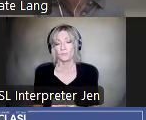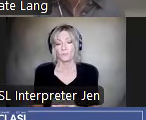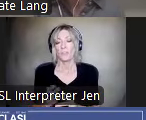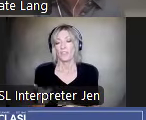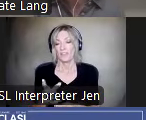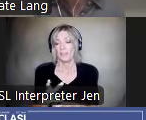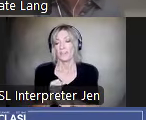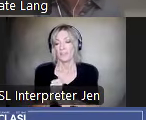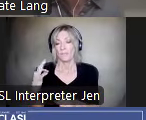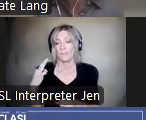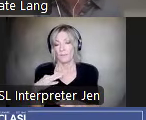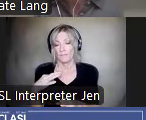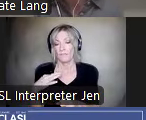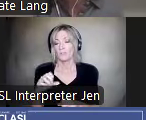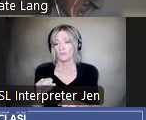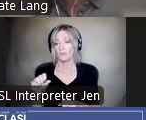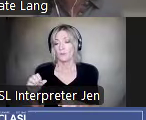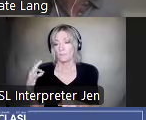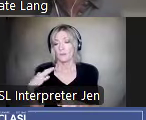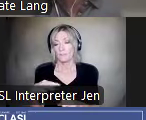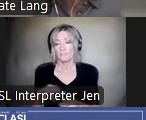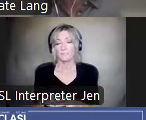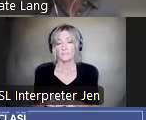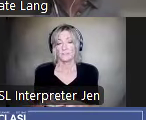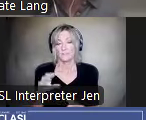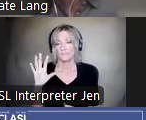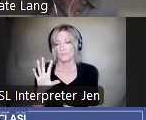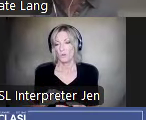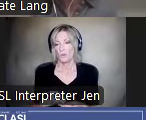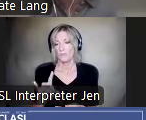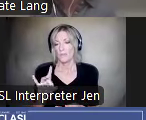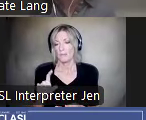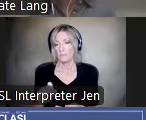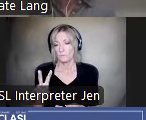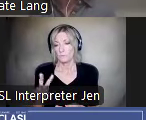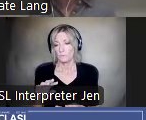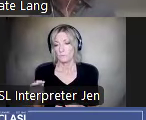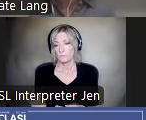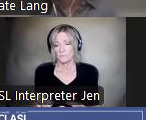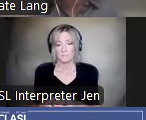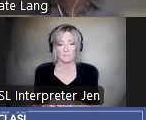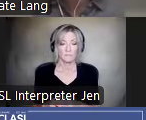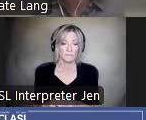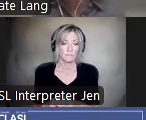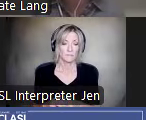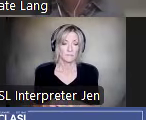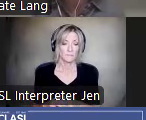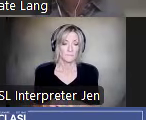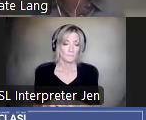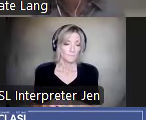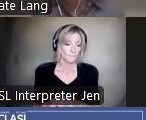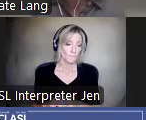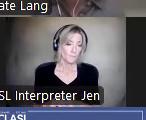receive Social Security benefits, and those make up about 8.2% of